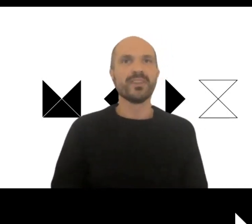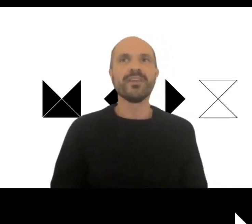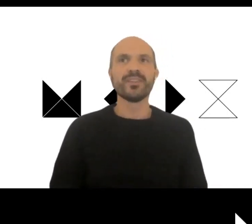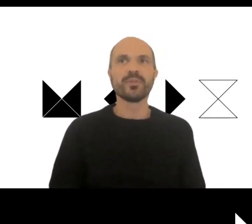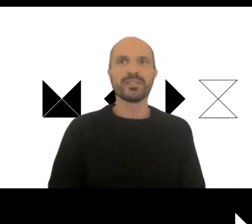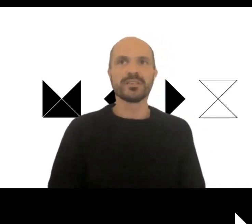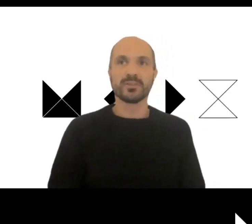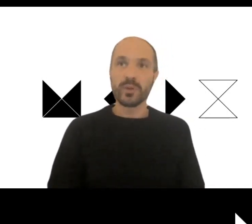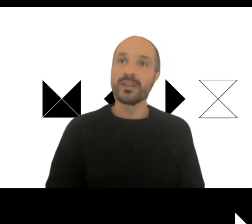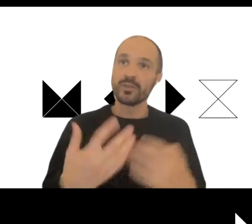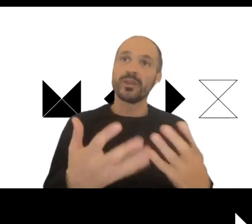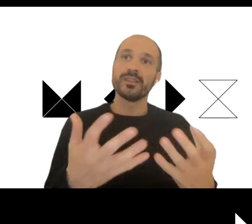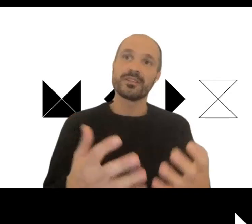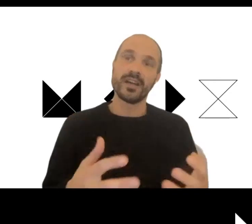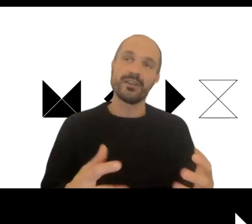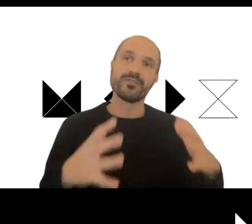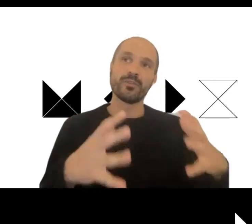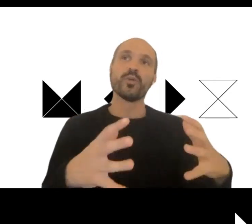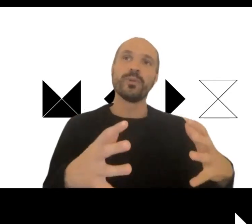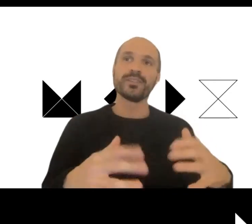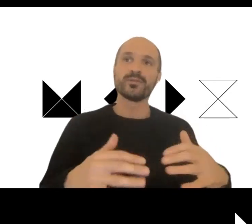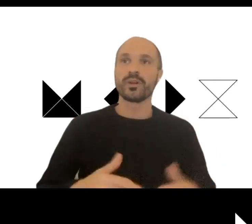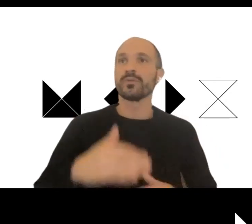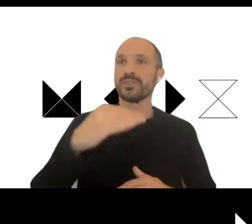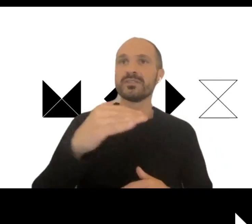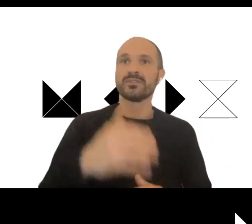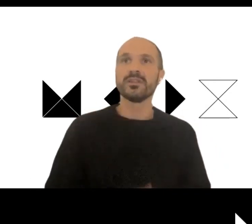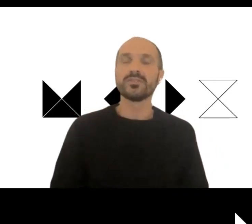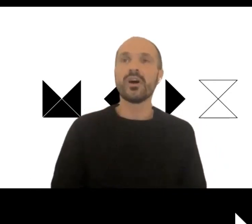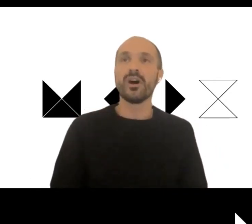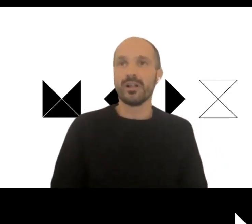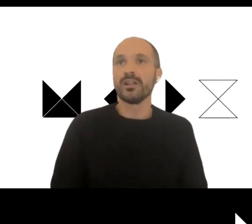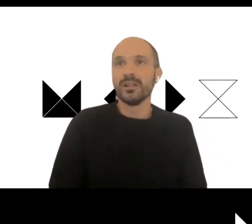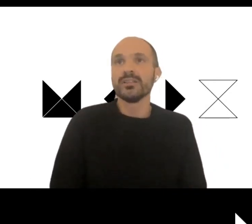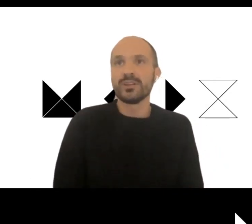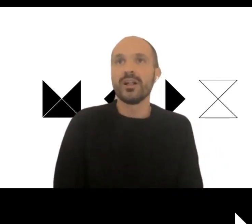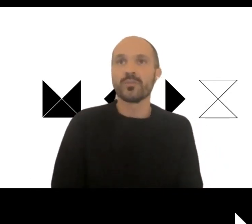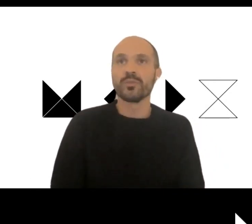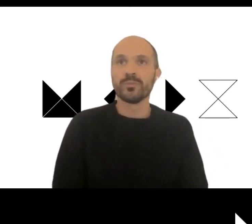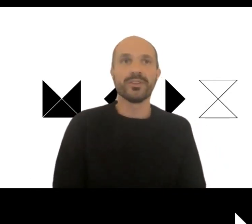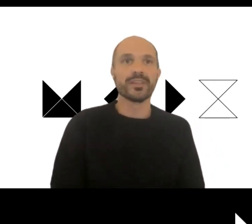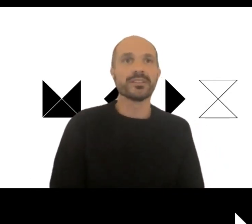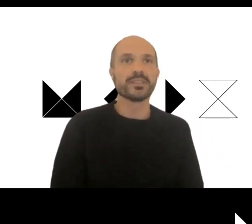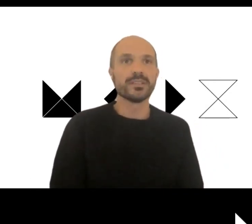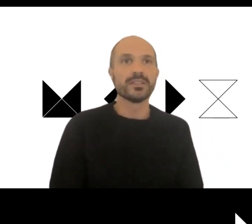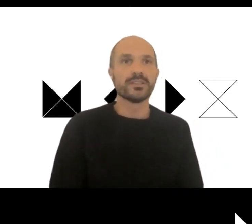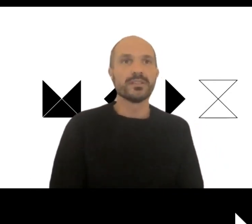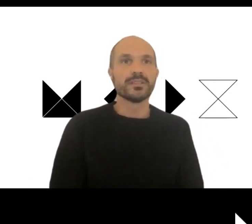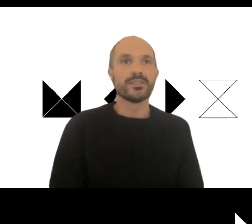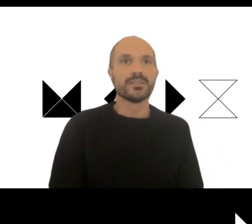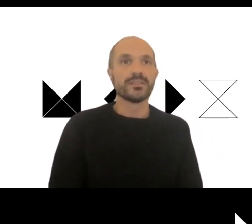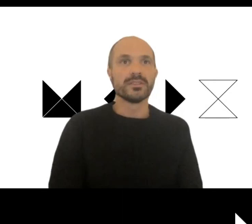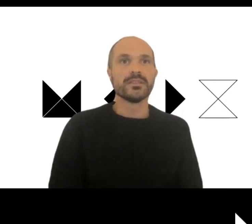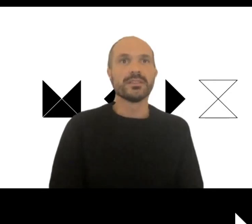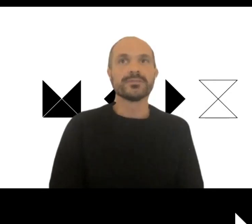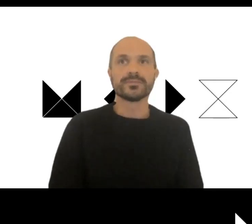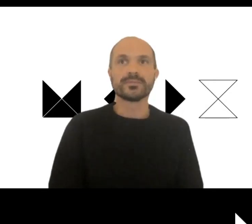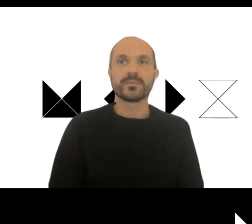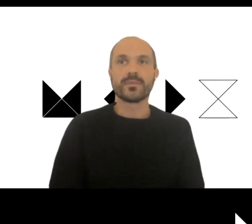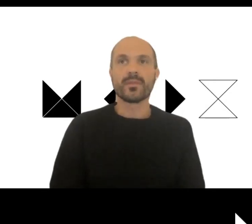in even a place like Sweden doing this kind of wood-based work with these taller wood buildings?